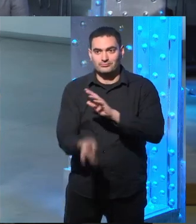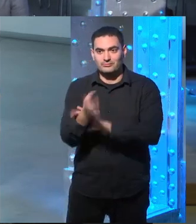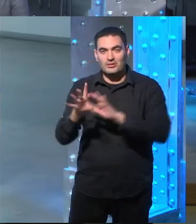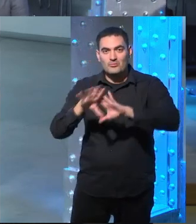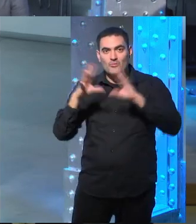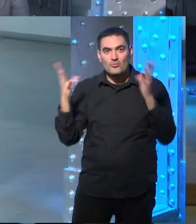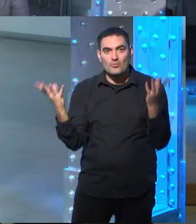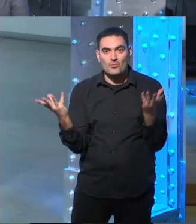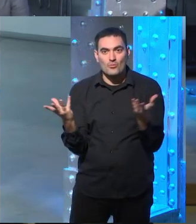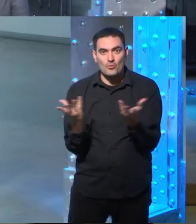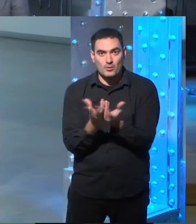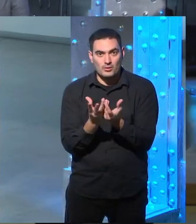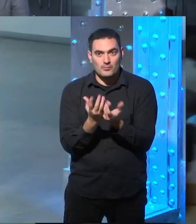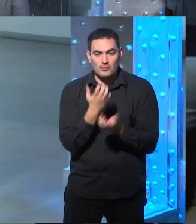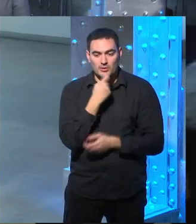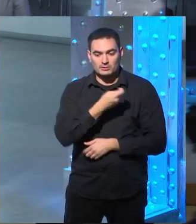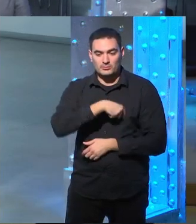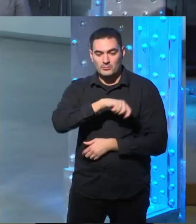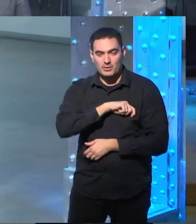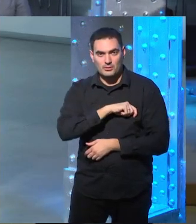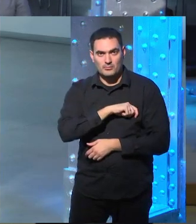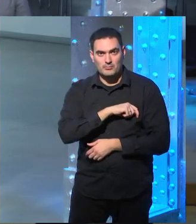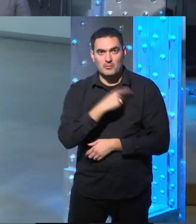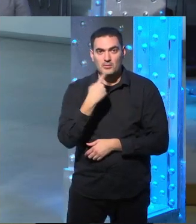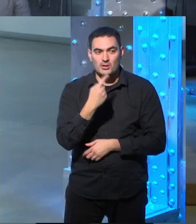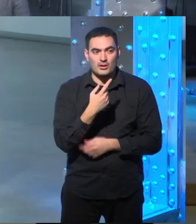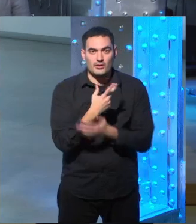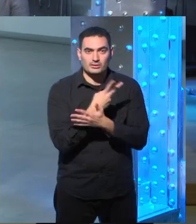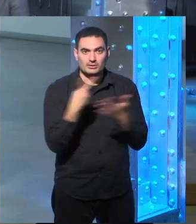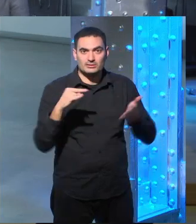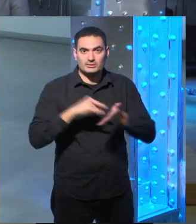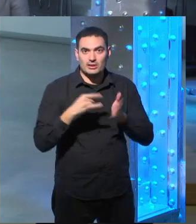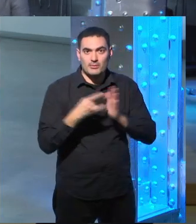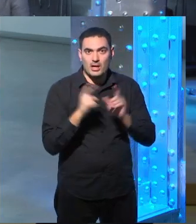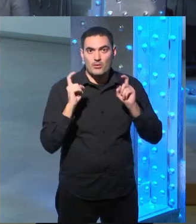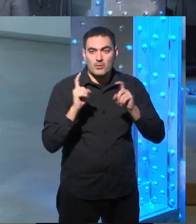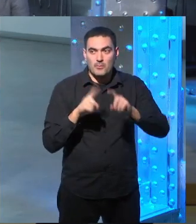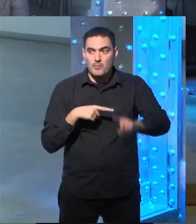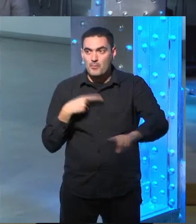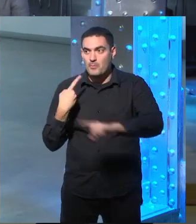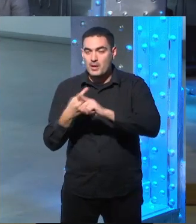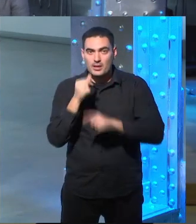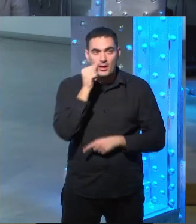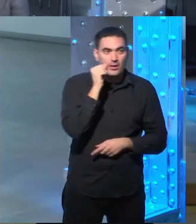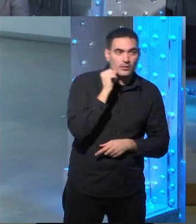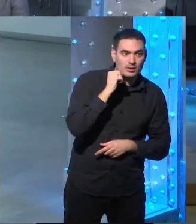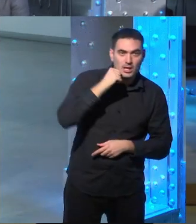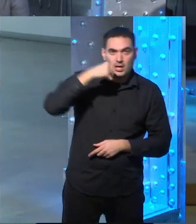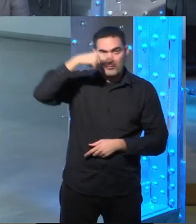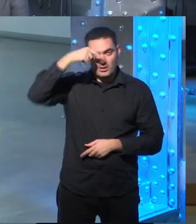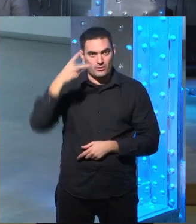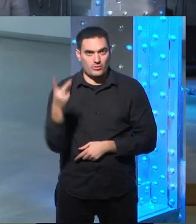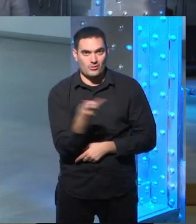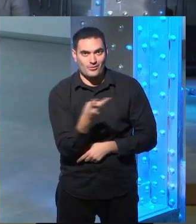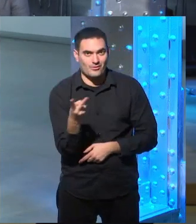explanations. I wouldn't like to restrict this question to Spain, to the 17